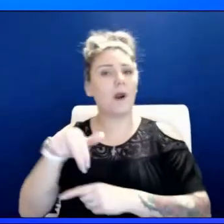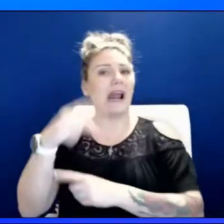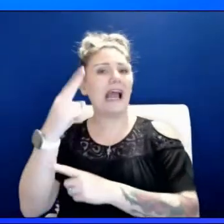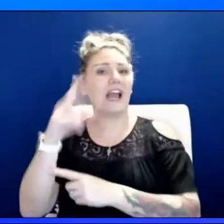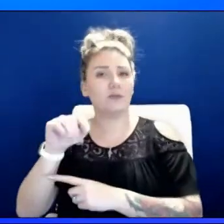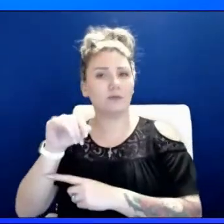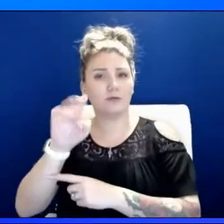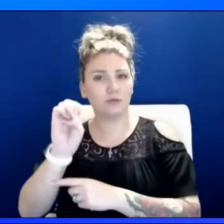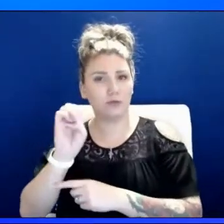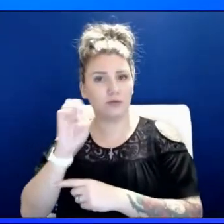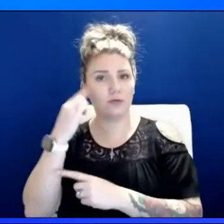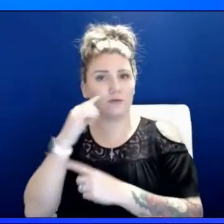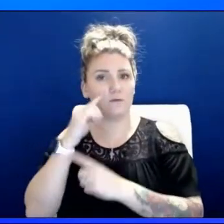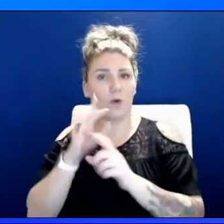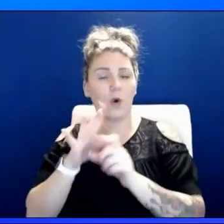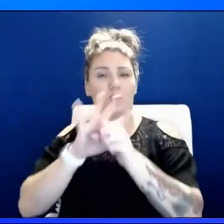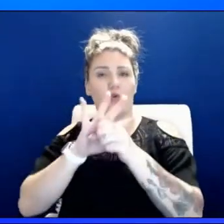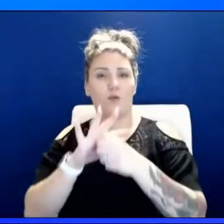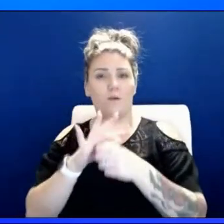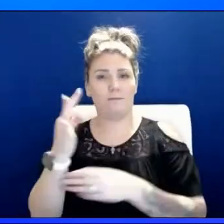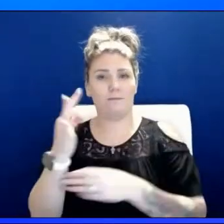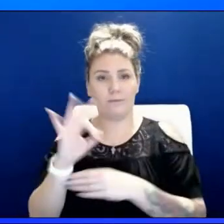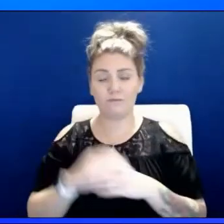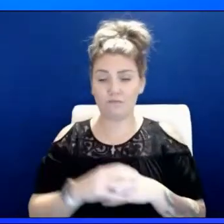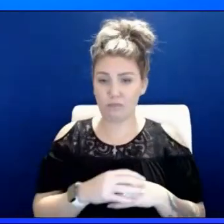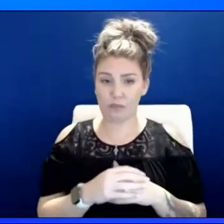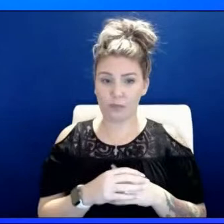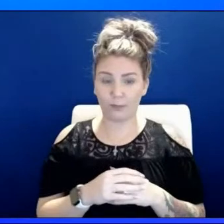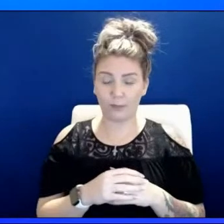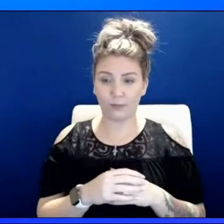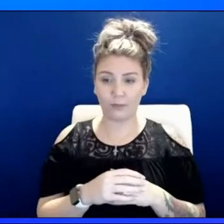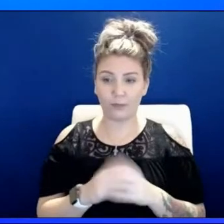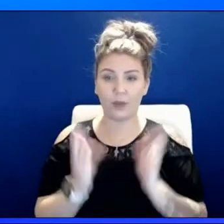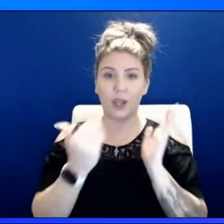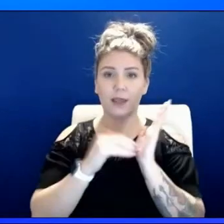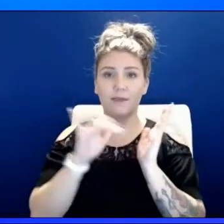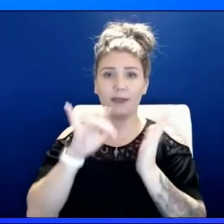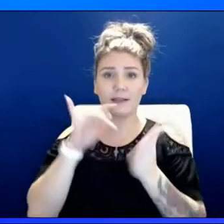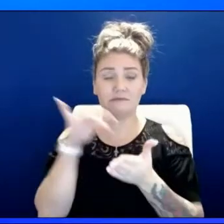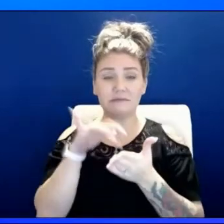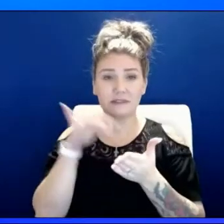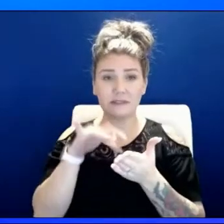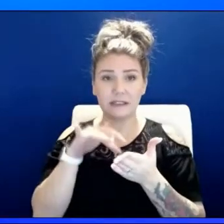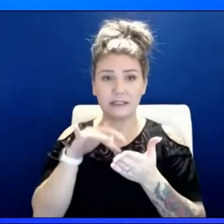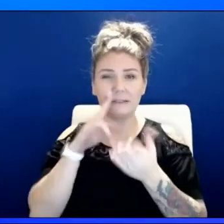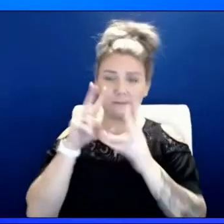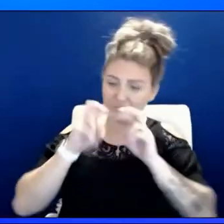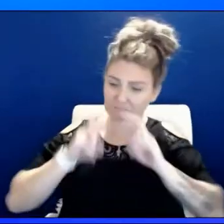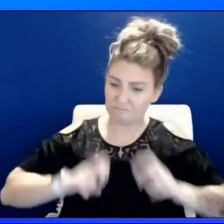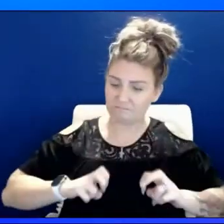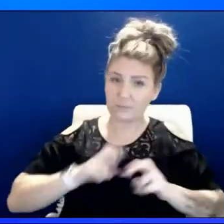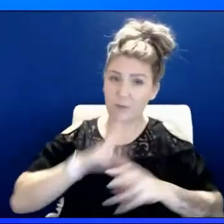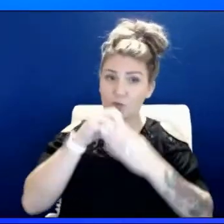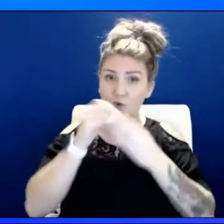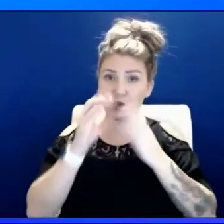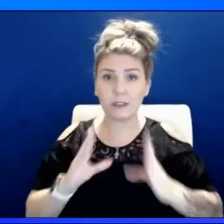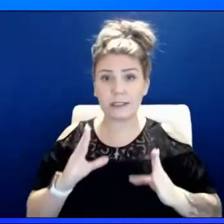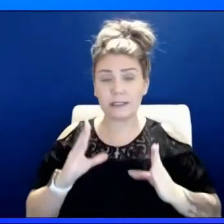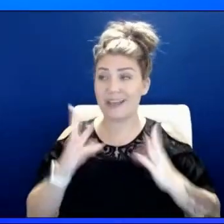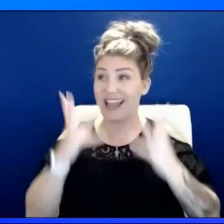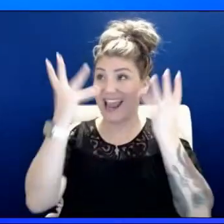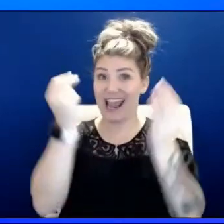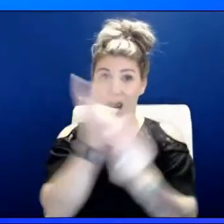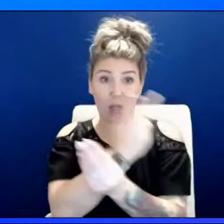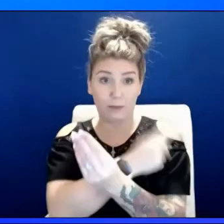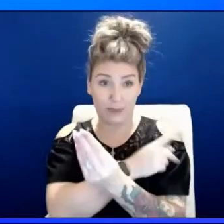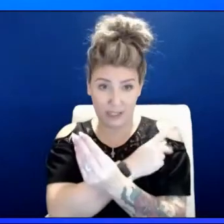of COVID infection. Again, this is a study looking at participants that have outpatient ambulatory